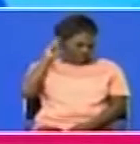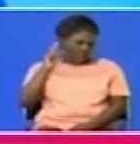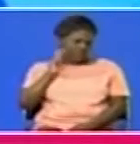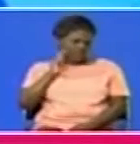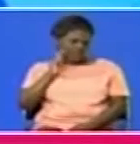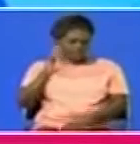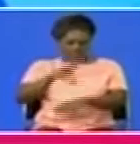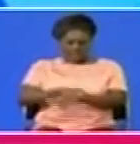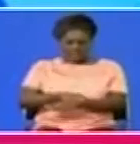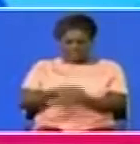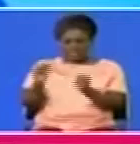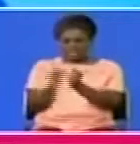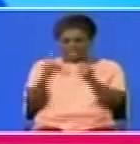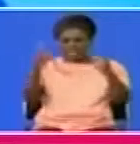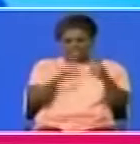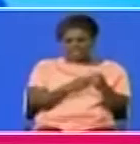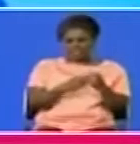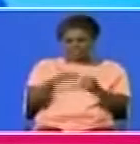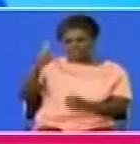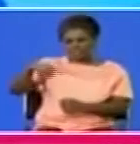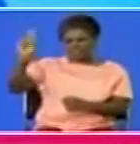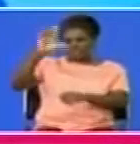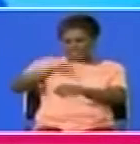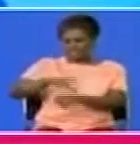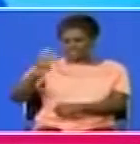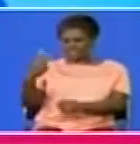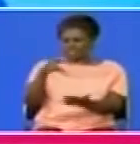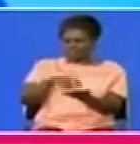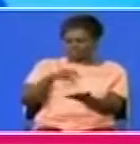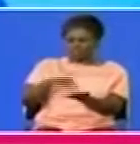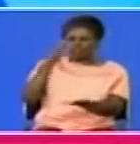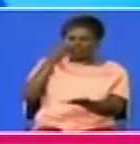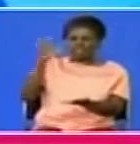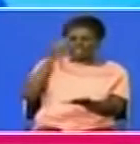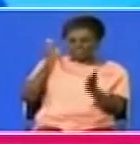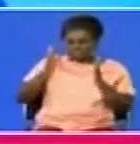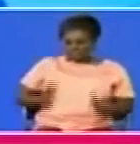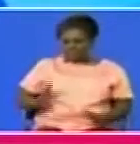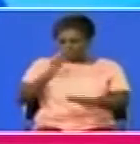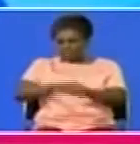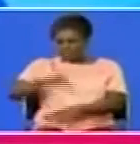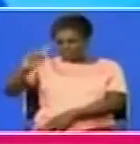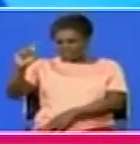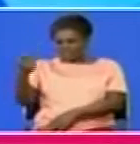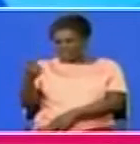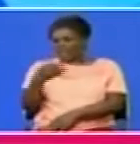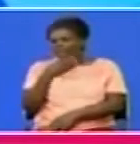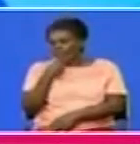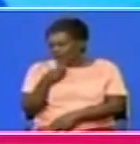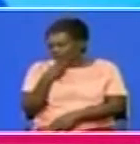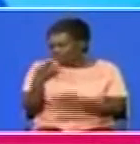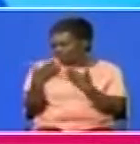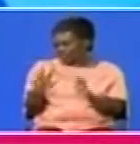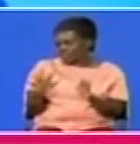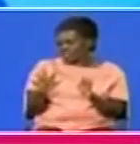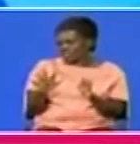carded 18 under par to emerge the winner ahead of second-placed French amateur Romain Langasque. Kenya's Dismas Indiza finished